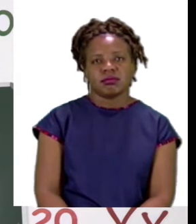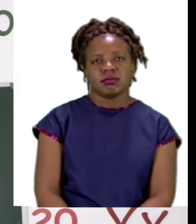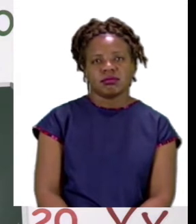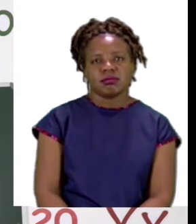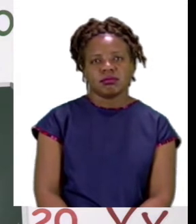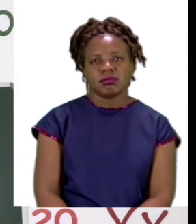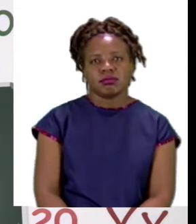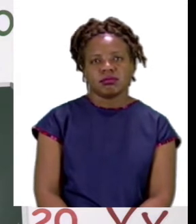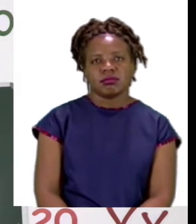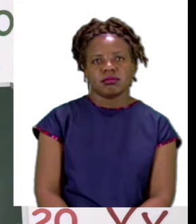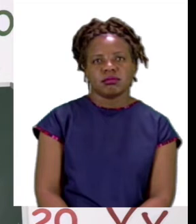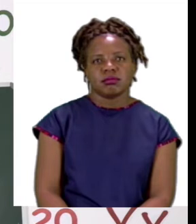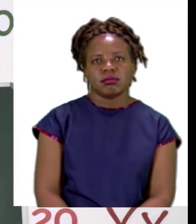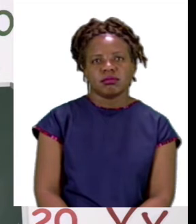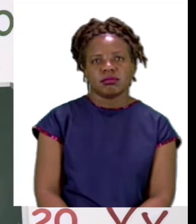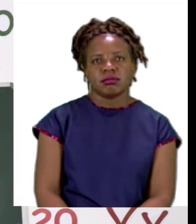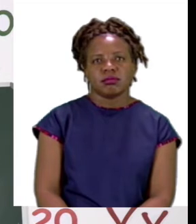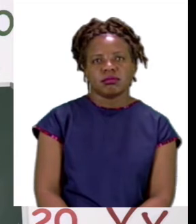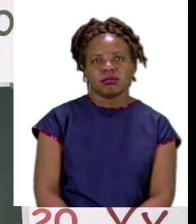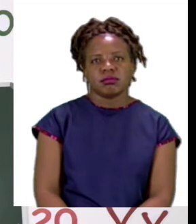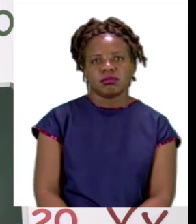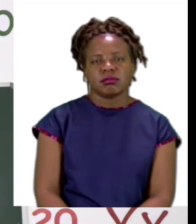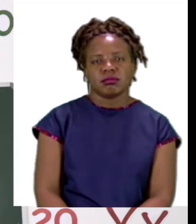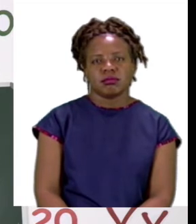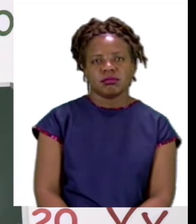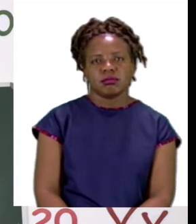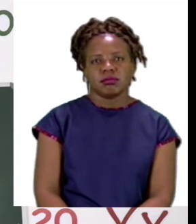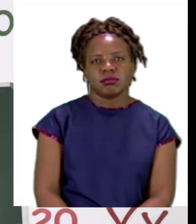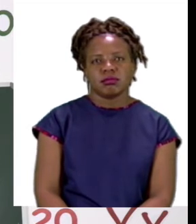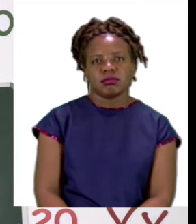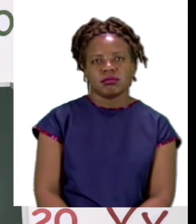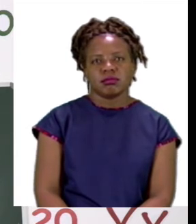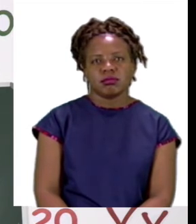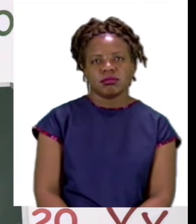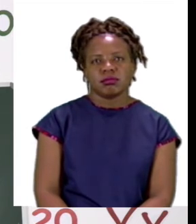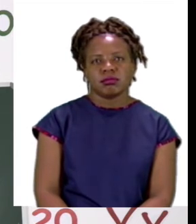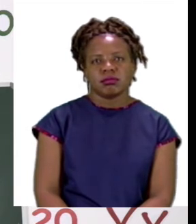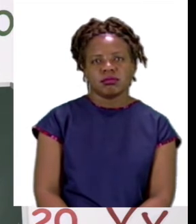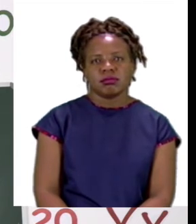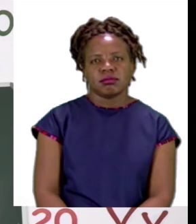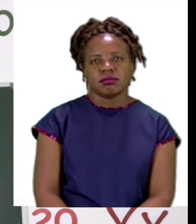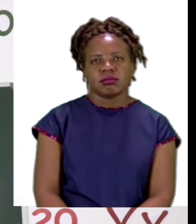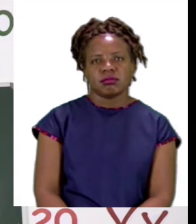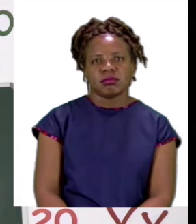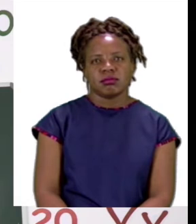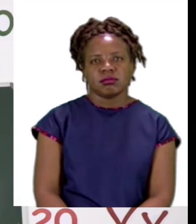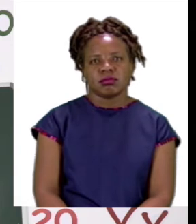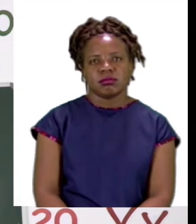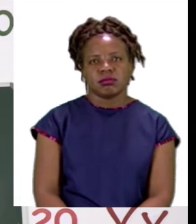So we have the words like hey, like my hay,